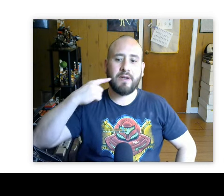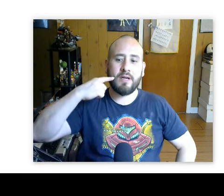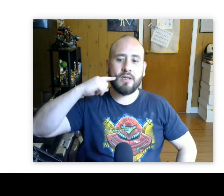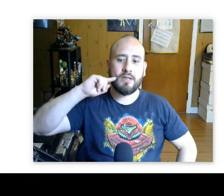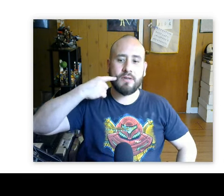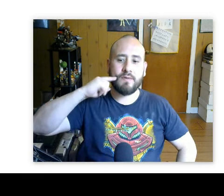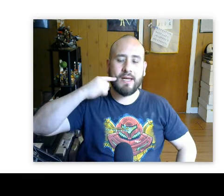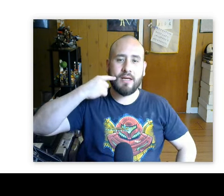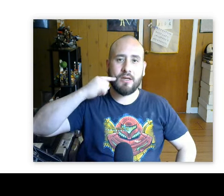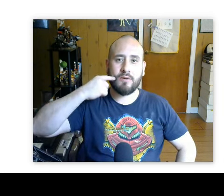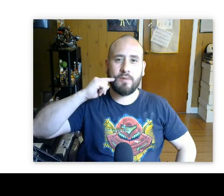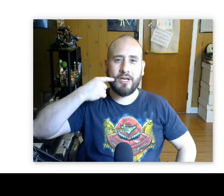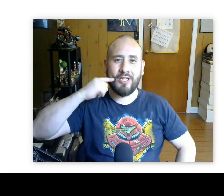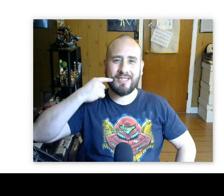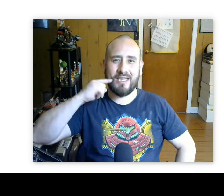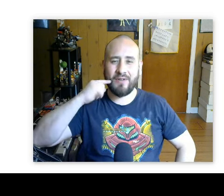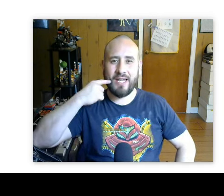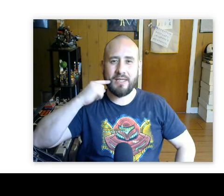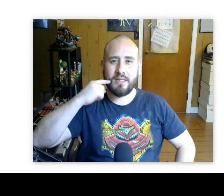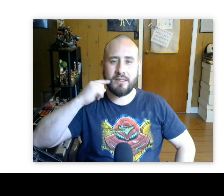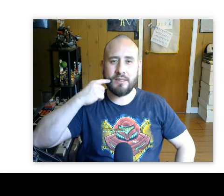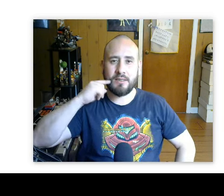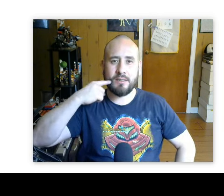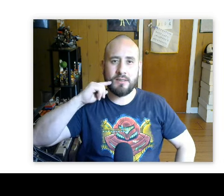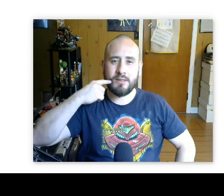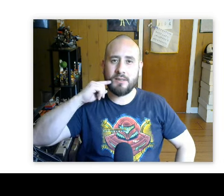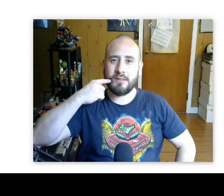Pointer finger right here. Why do you think this is a sign for candy?